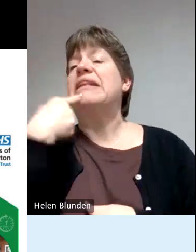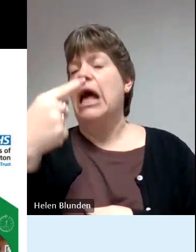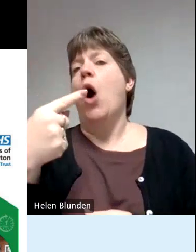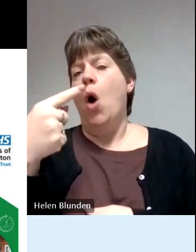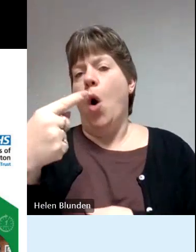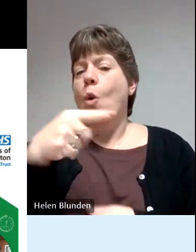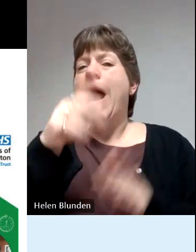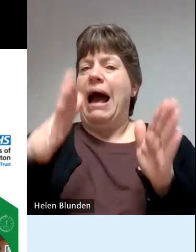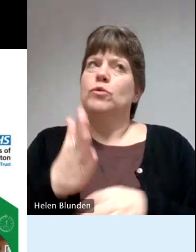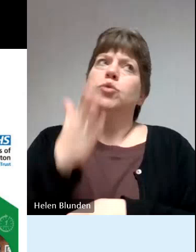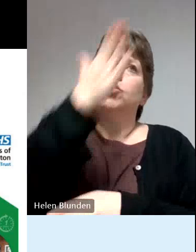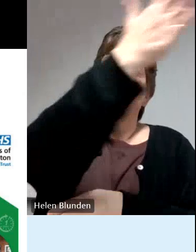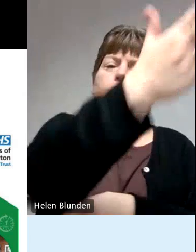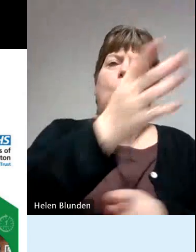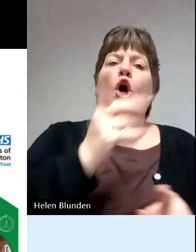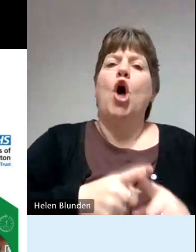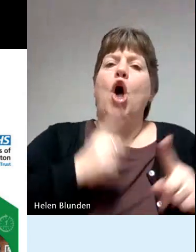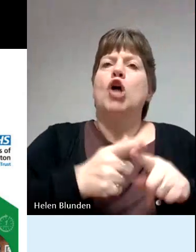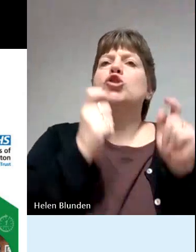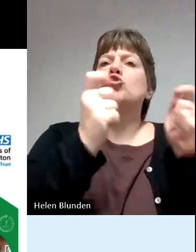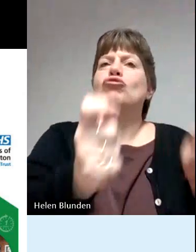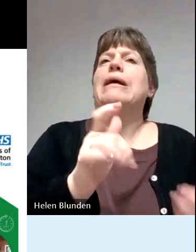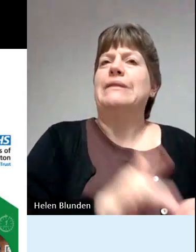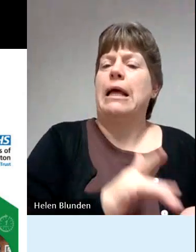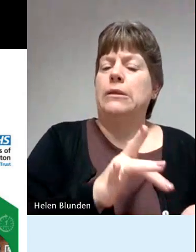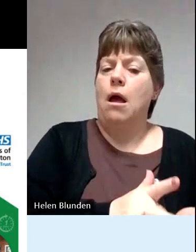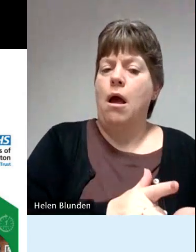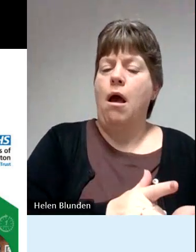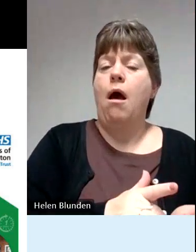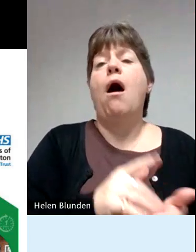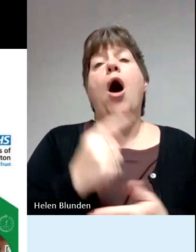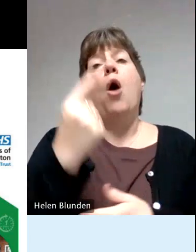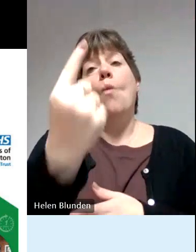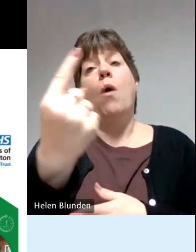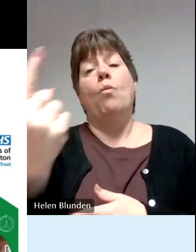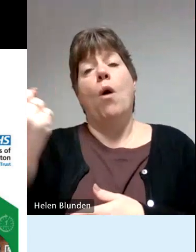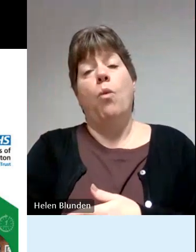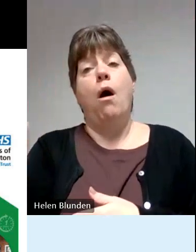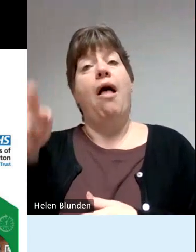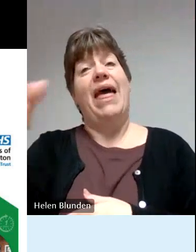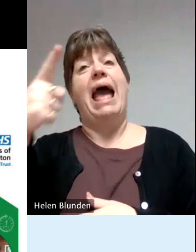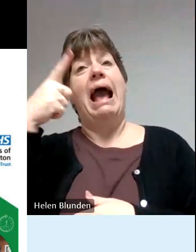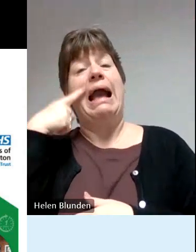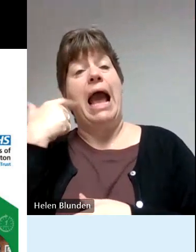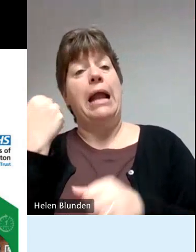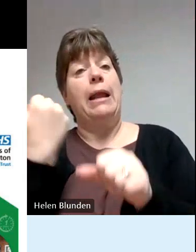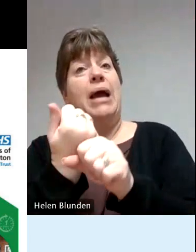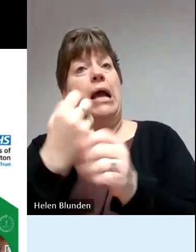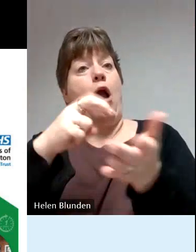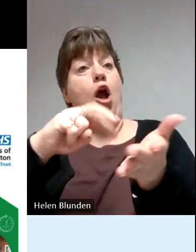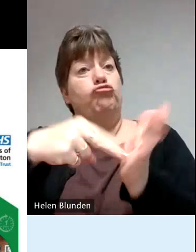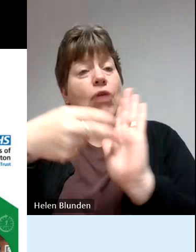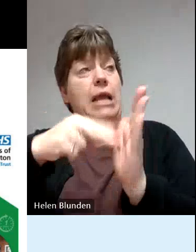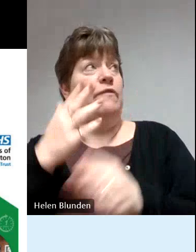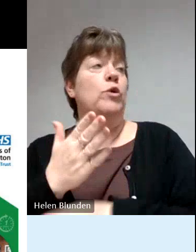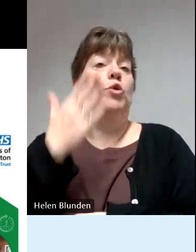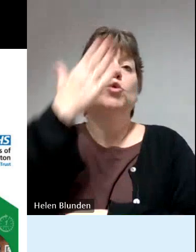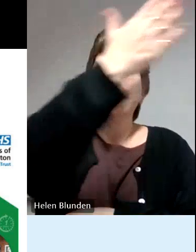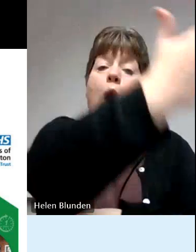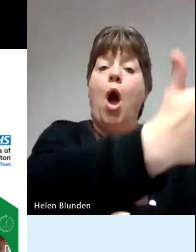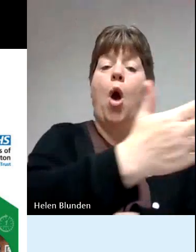will be best dealt with by an urgent treatment centre, then 111 more often than not are able to make that specific arrangement for you